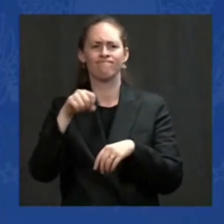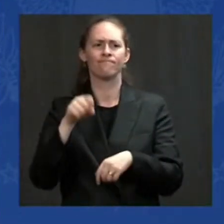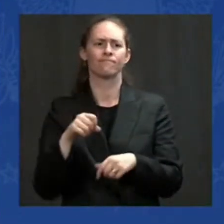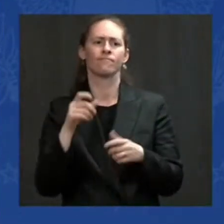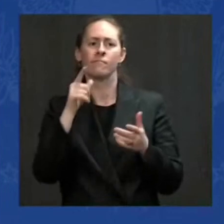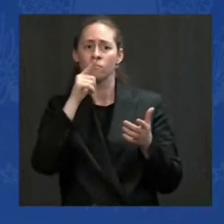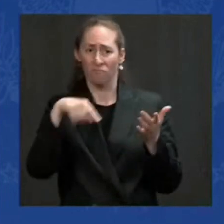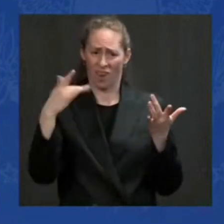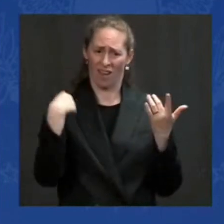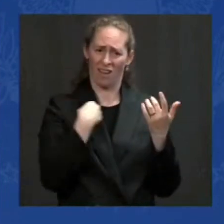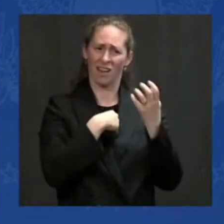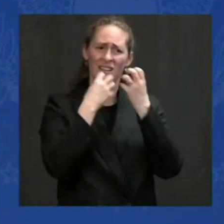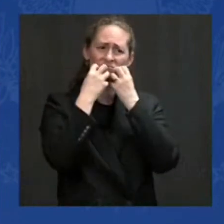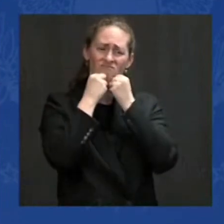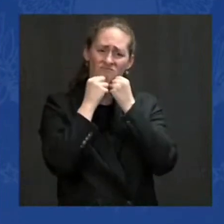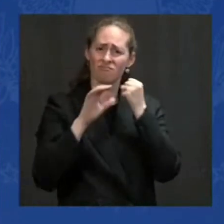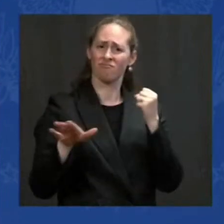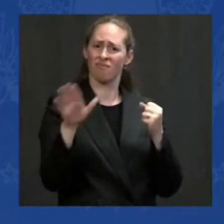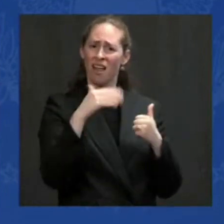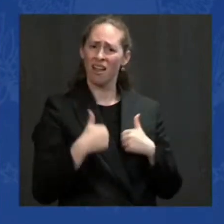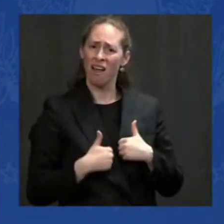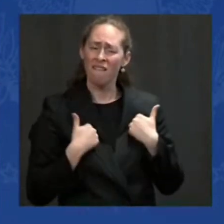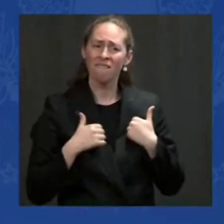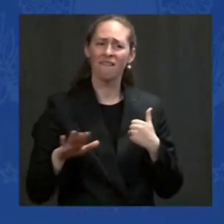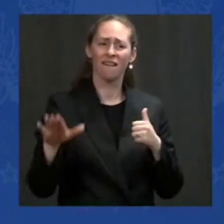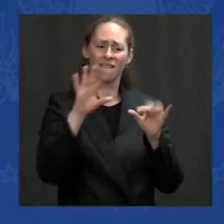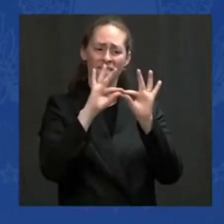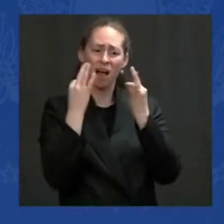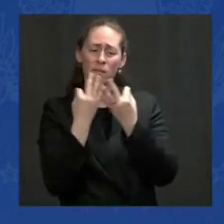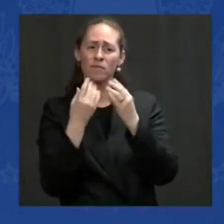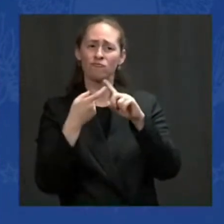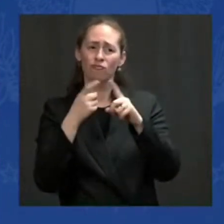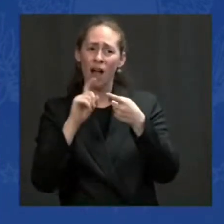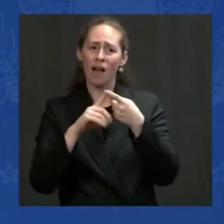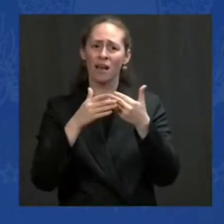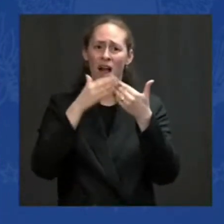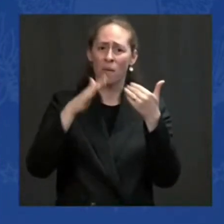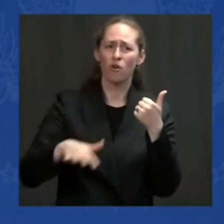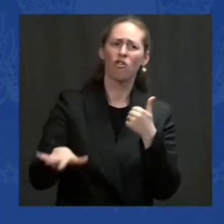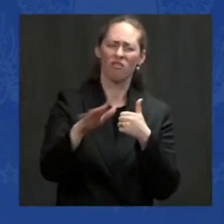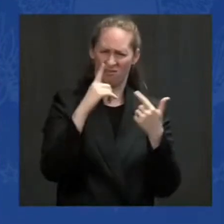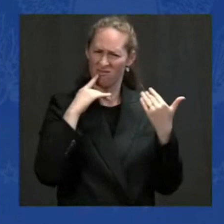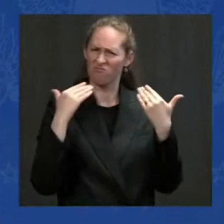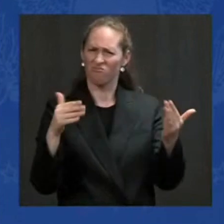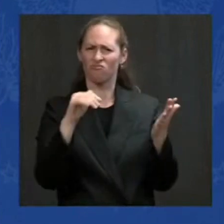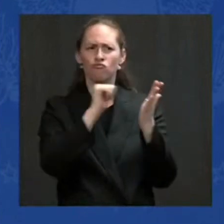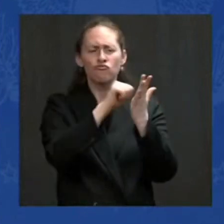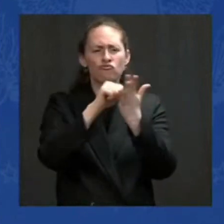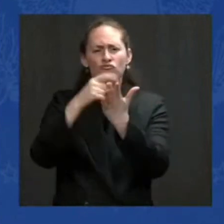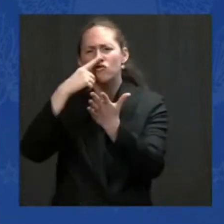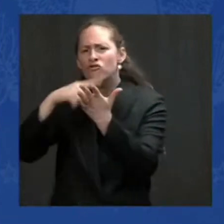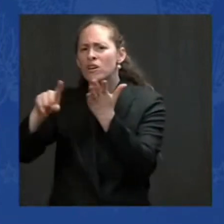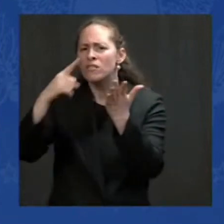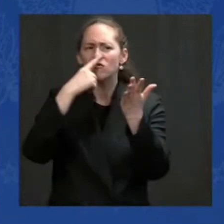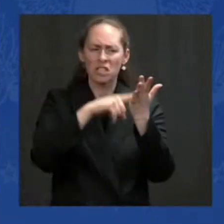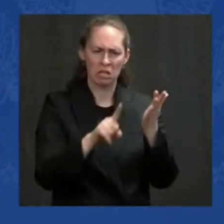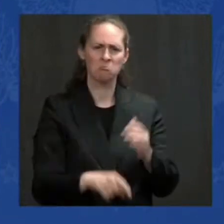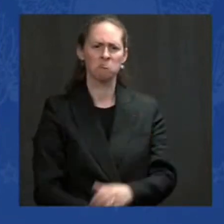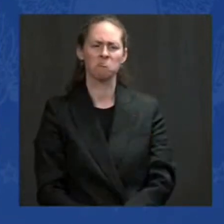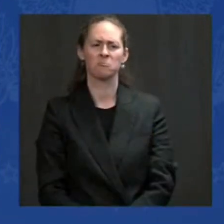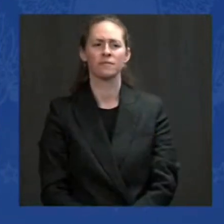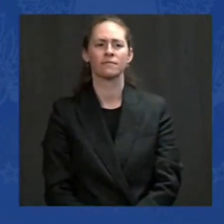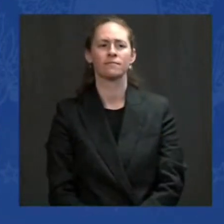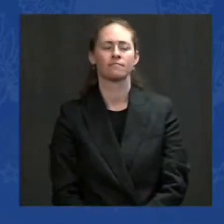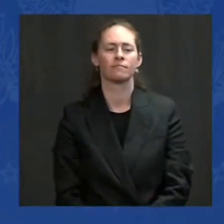the health of their family, friends, and neighbors. So I would say for those individuals